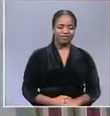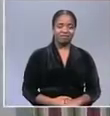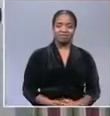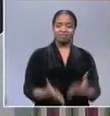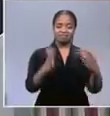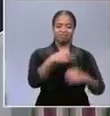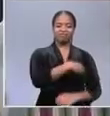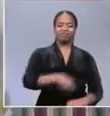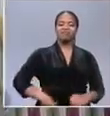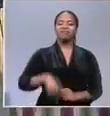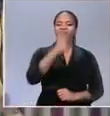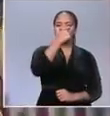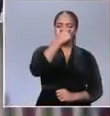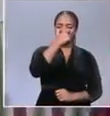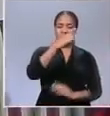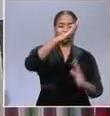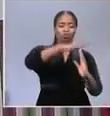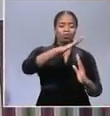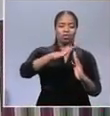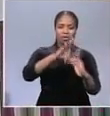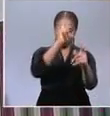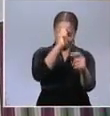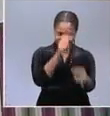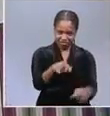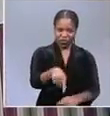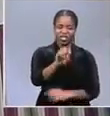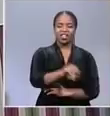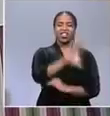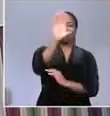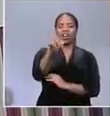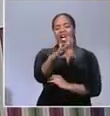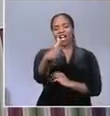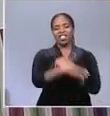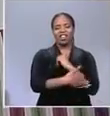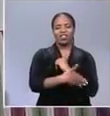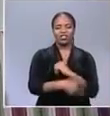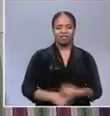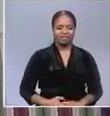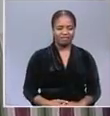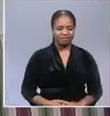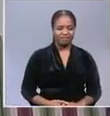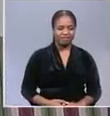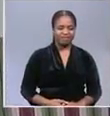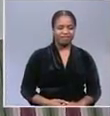President Cyril Ramaphosa bestows top honours on this top South African and other outstanding citizens.